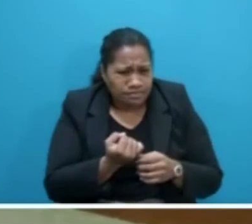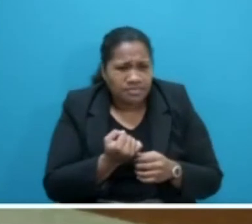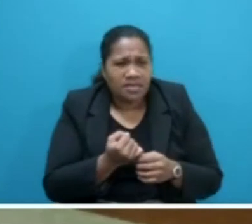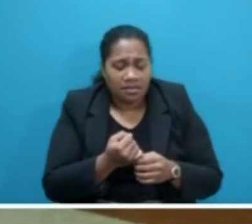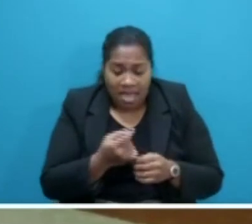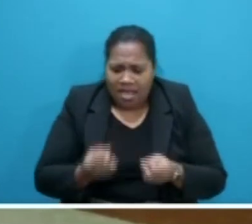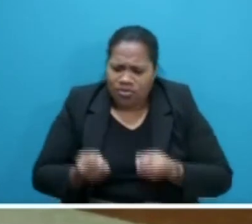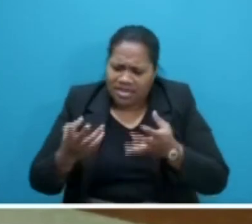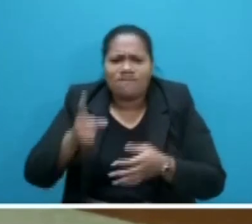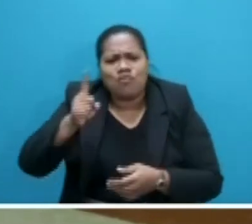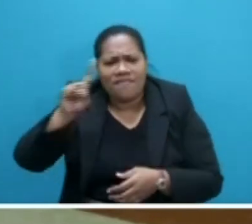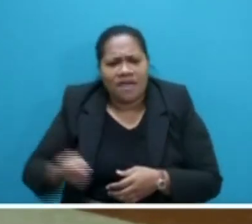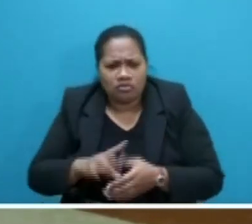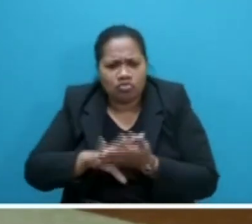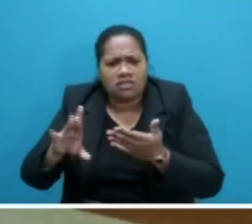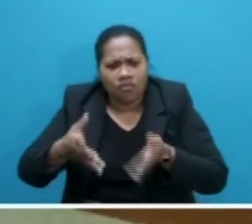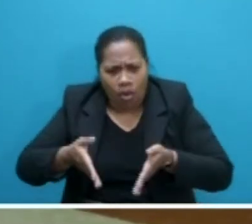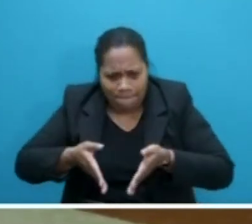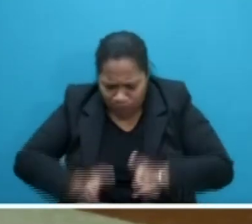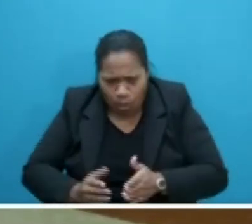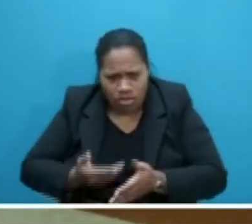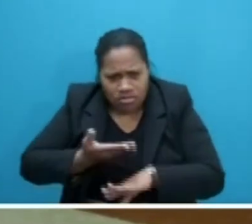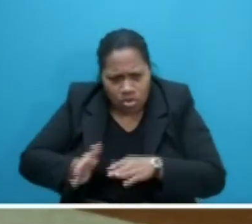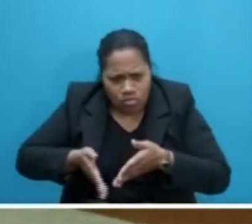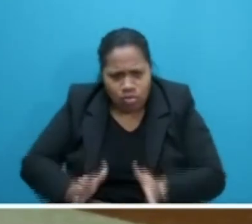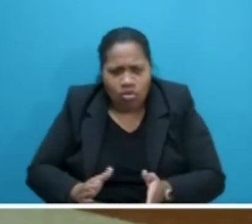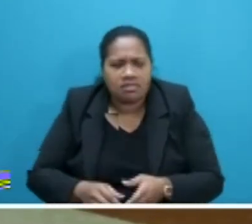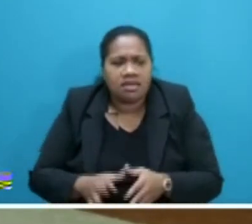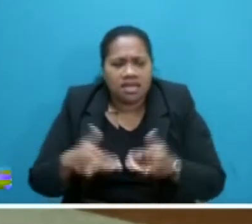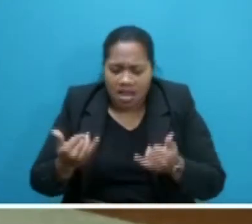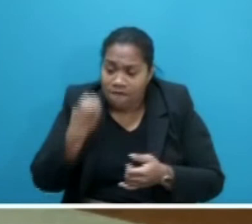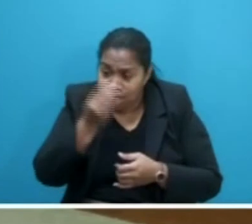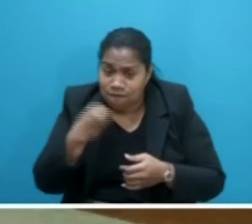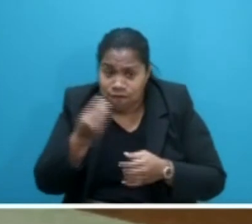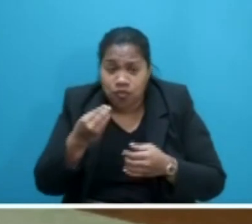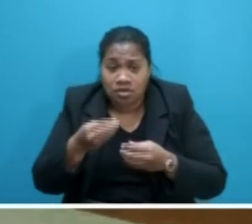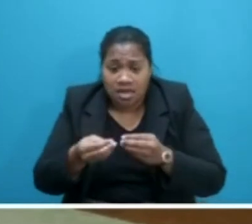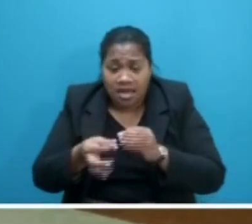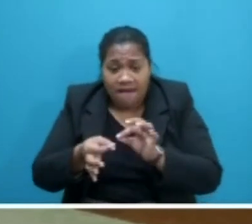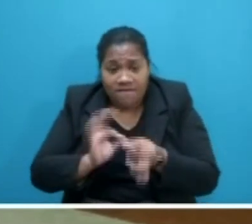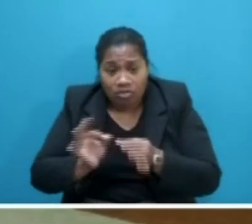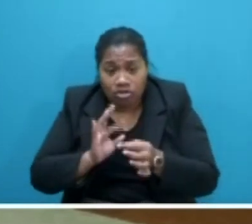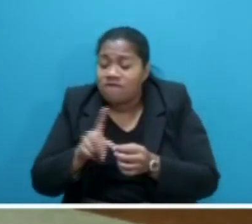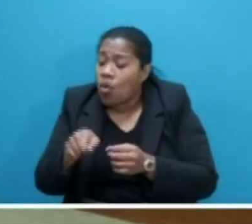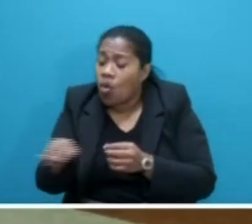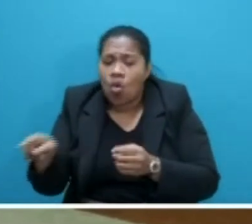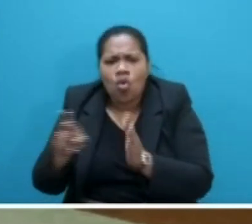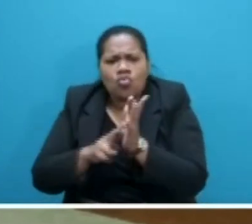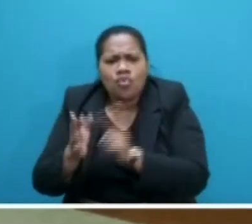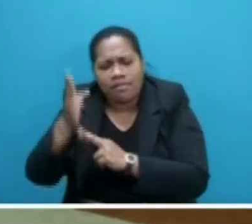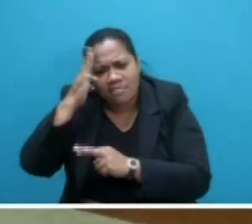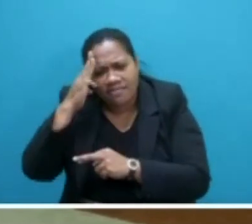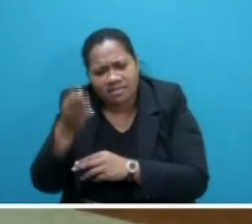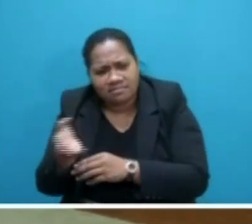child. We are providing food vouchers to rural pregnant mothers, and we're developing specialized healthcare facilities